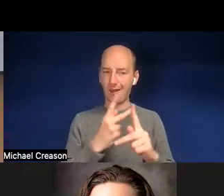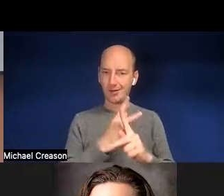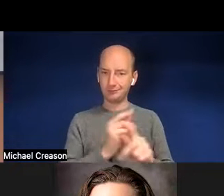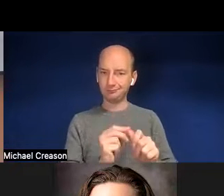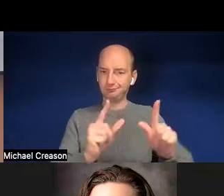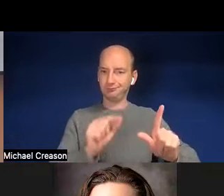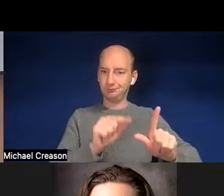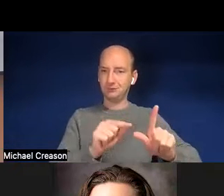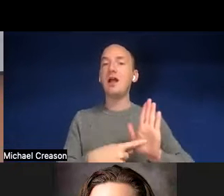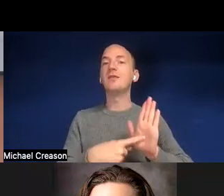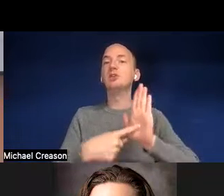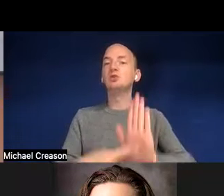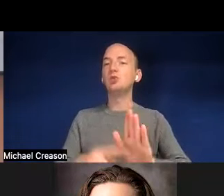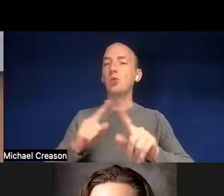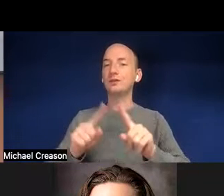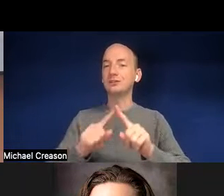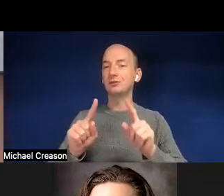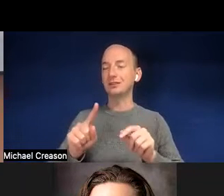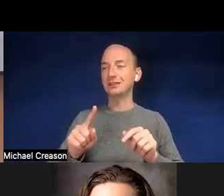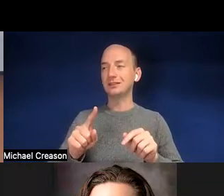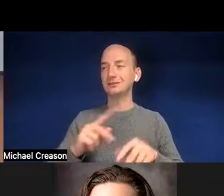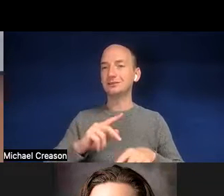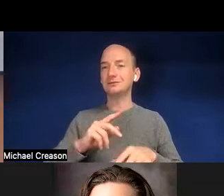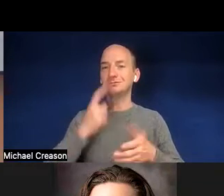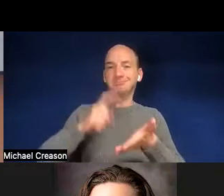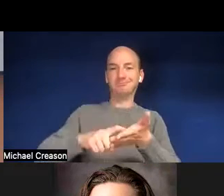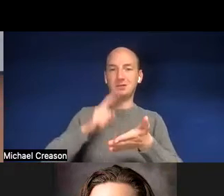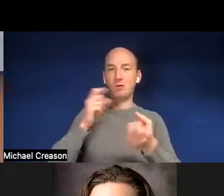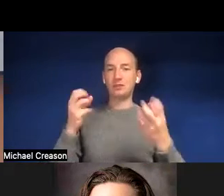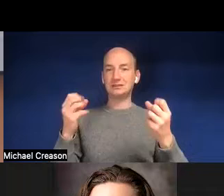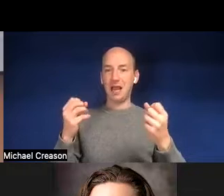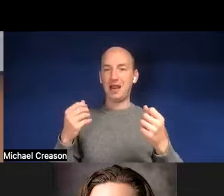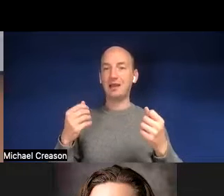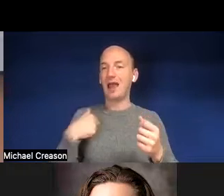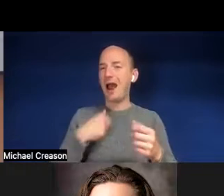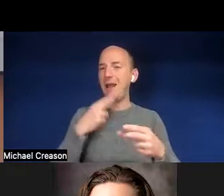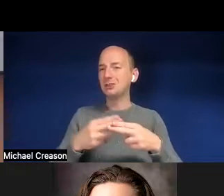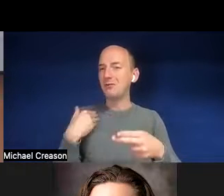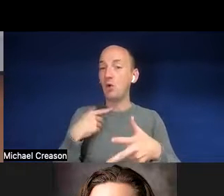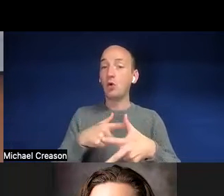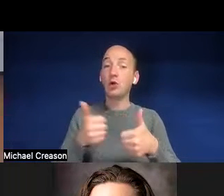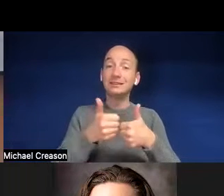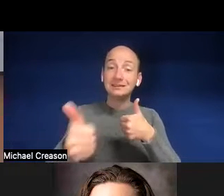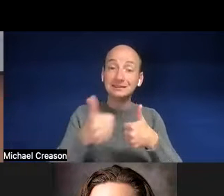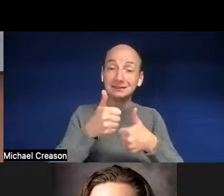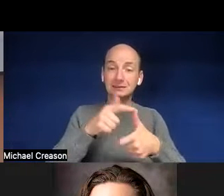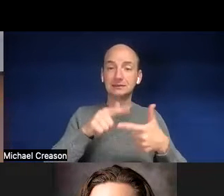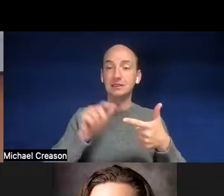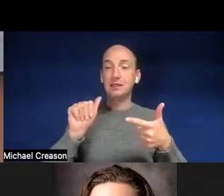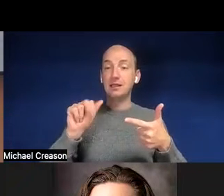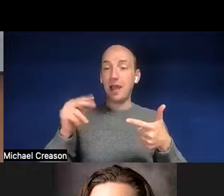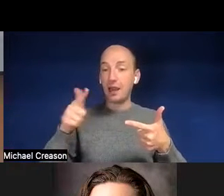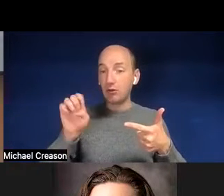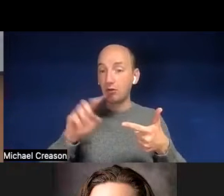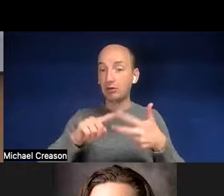physical variables that I talked to you about before, basically distance, angle, and velocity. So the image I'm